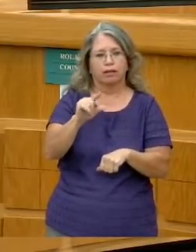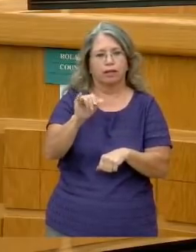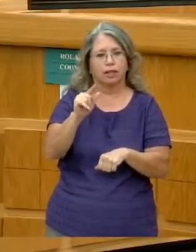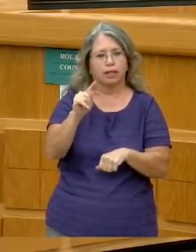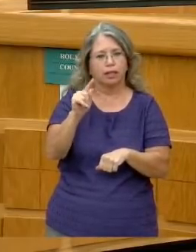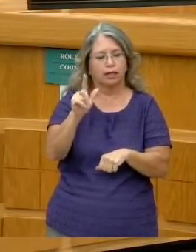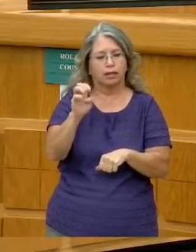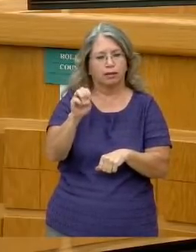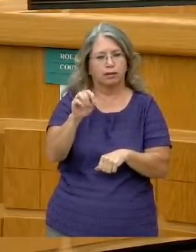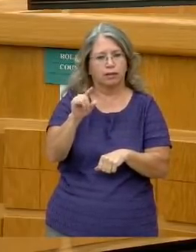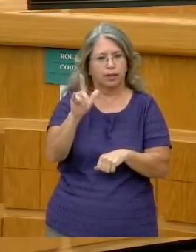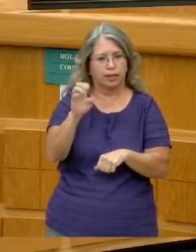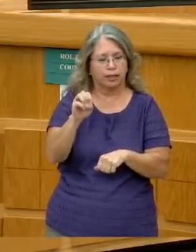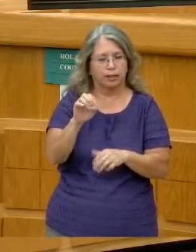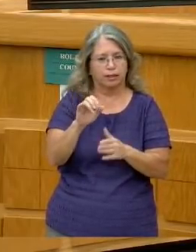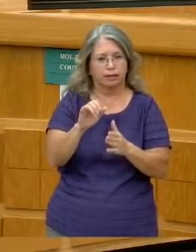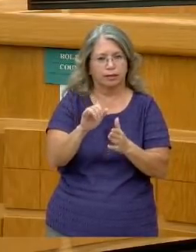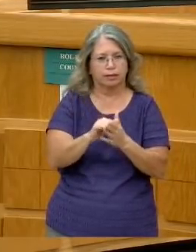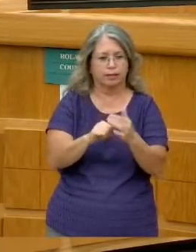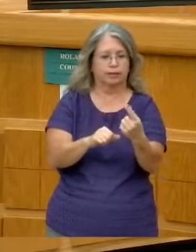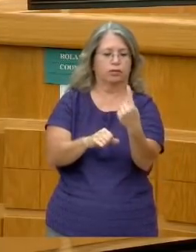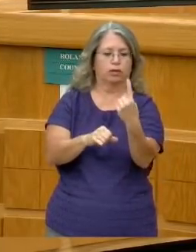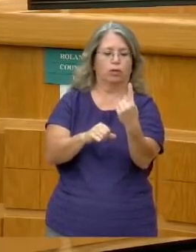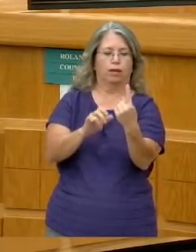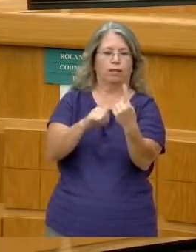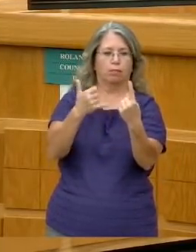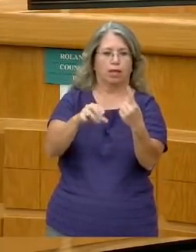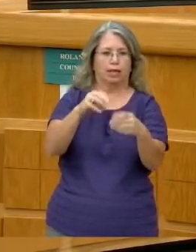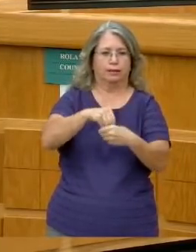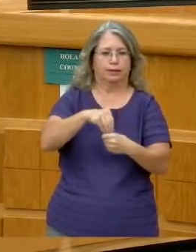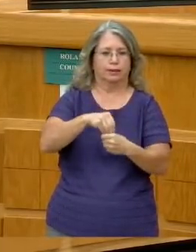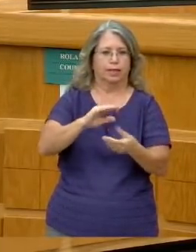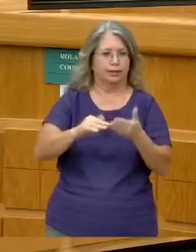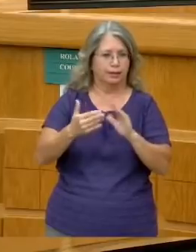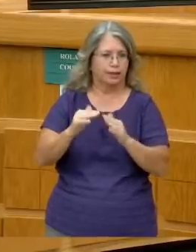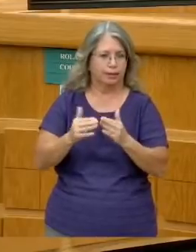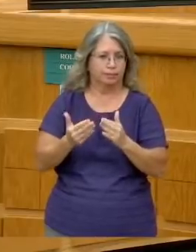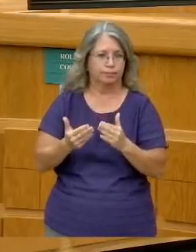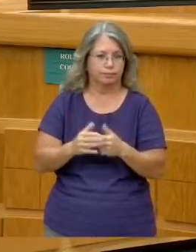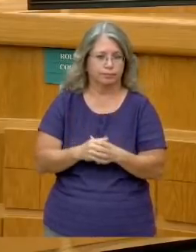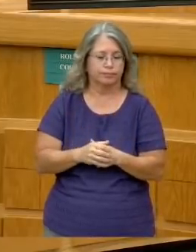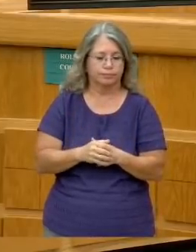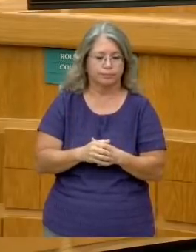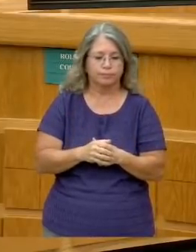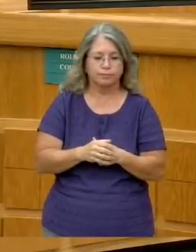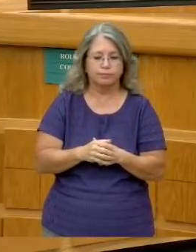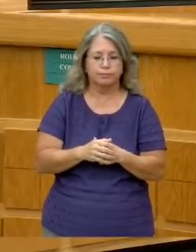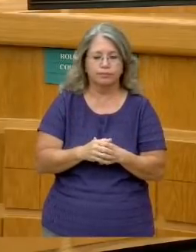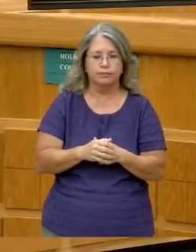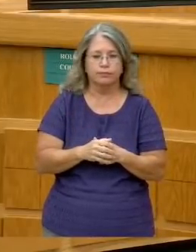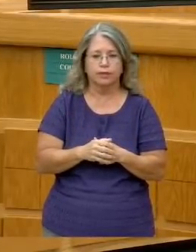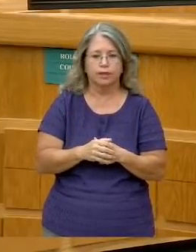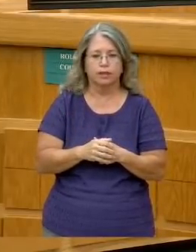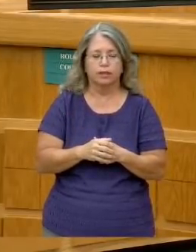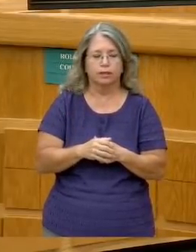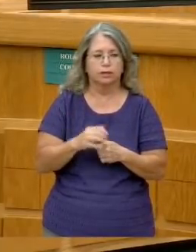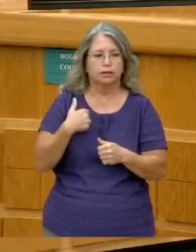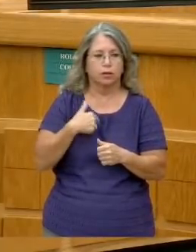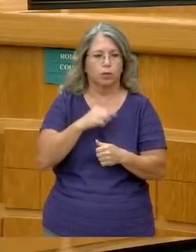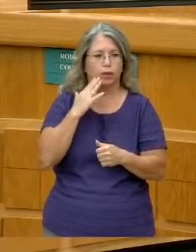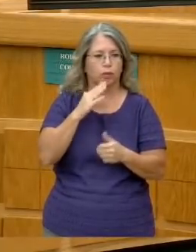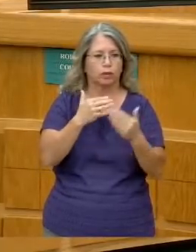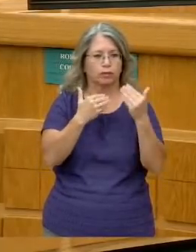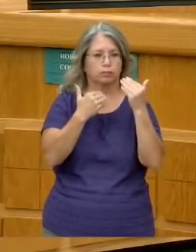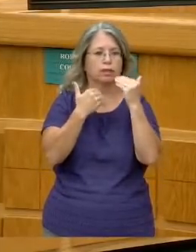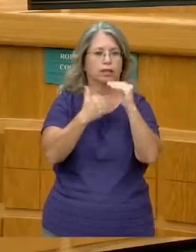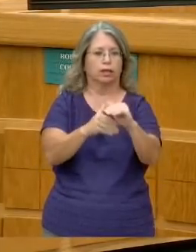that plays in one of our fields. That's the only one that plays in the city. And the point is that we're going to restrict access to them so